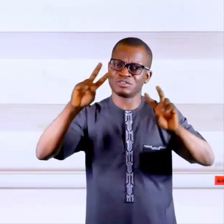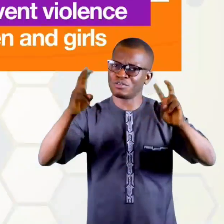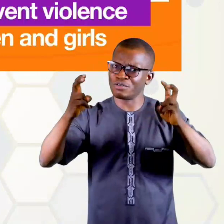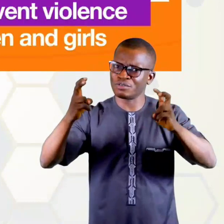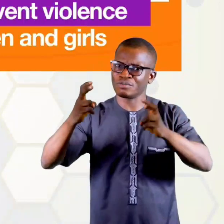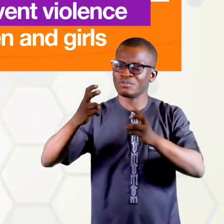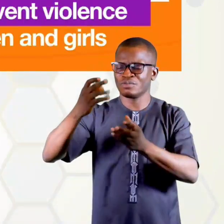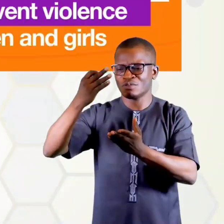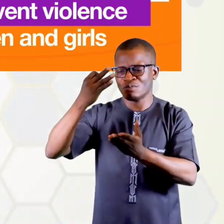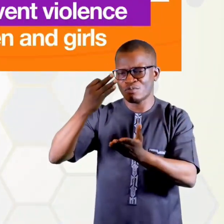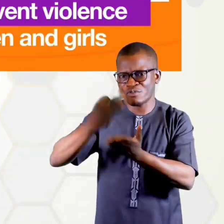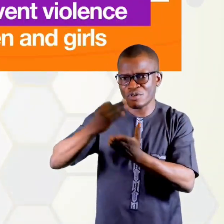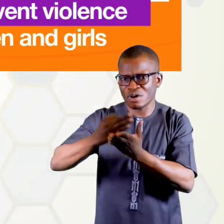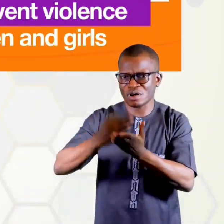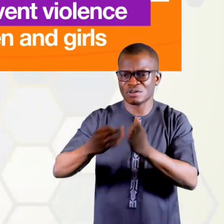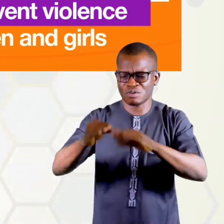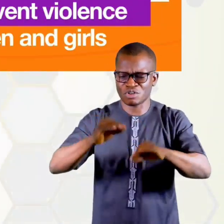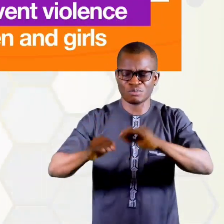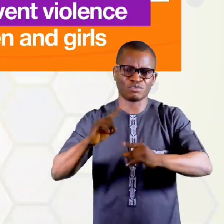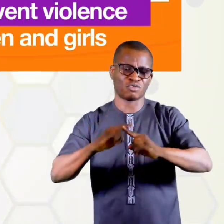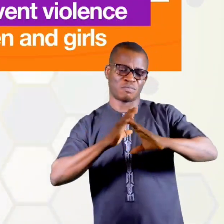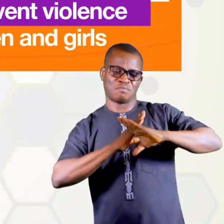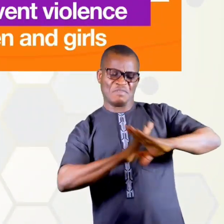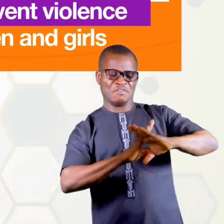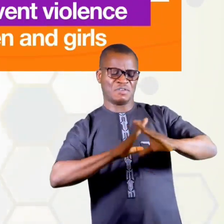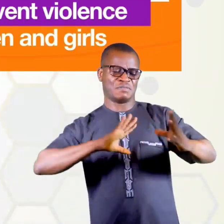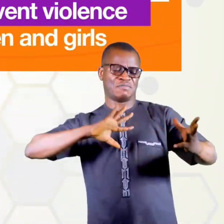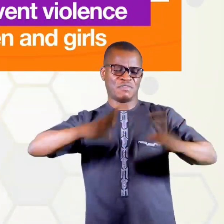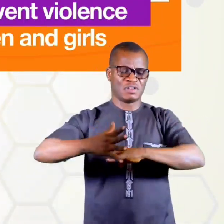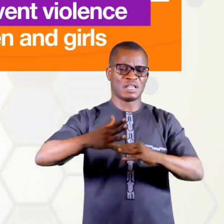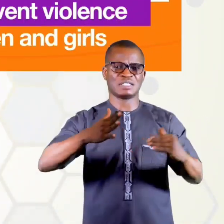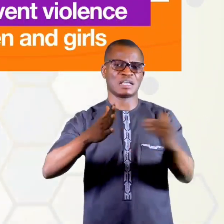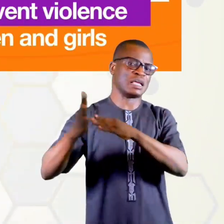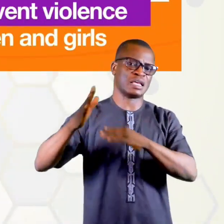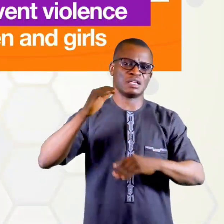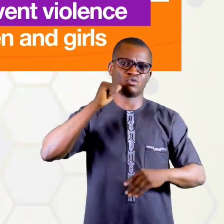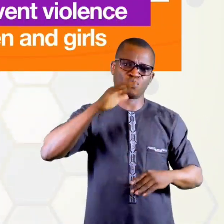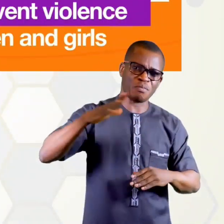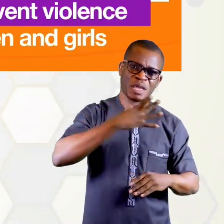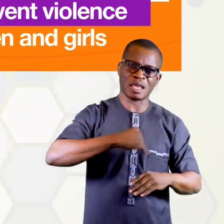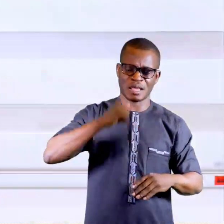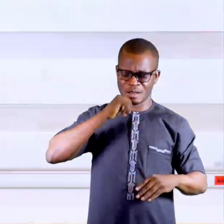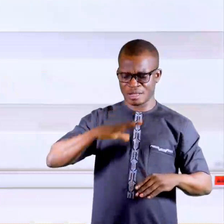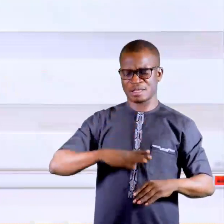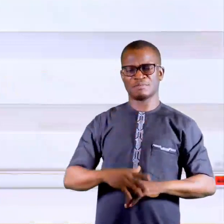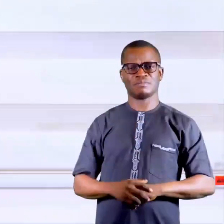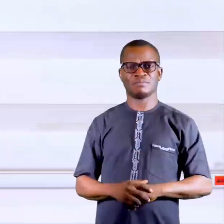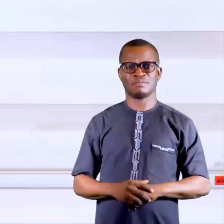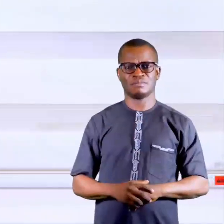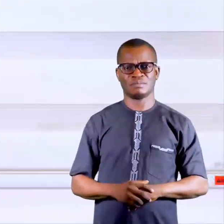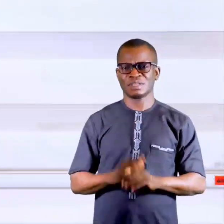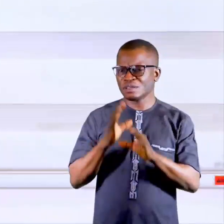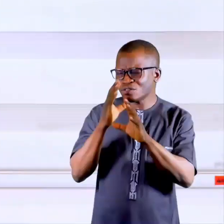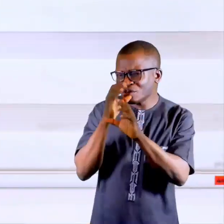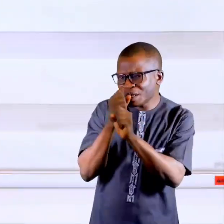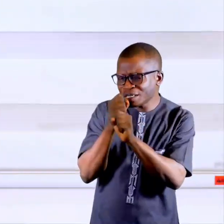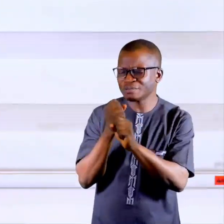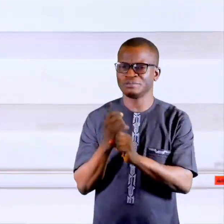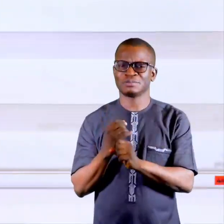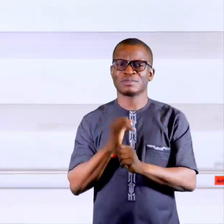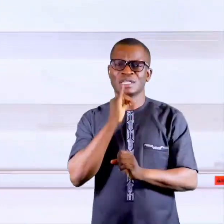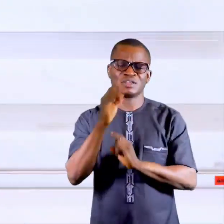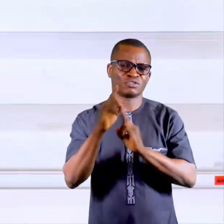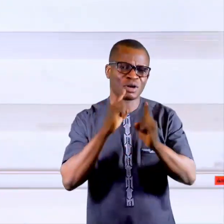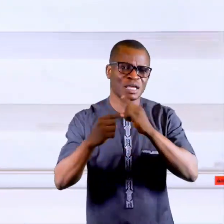titled Invest to Prevent Violence Against Women and Girls. In a nutshell, it